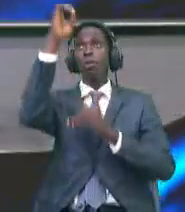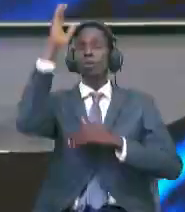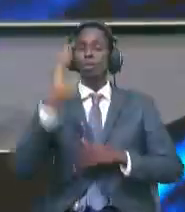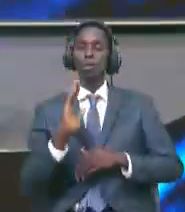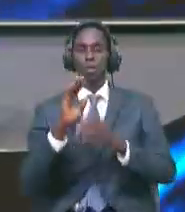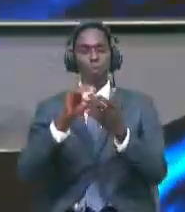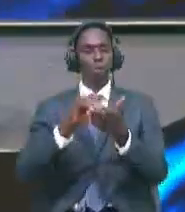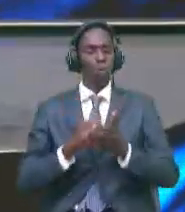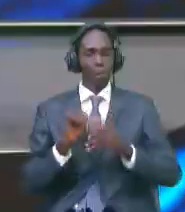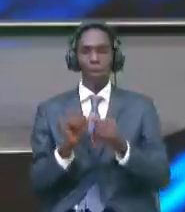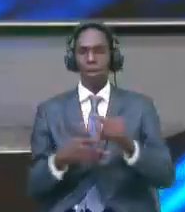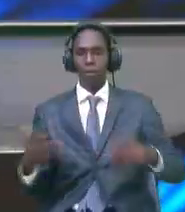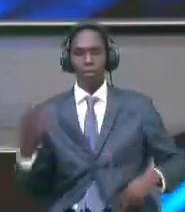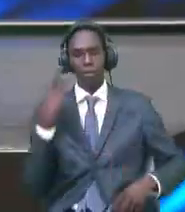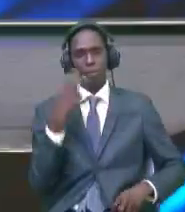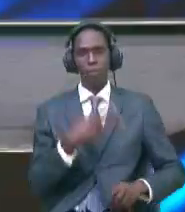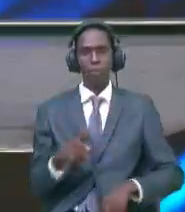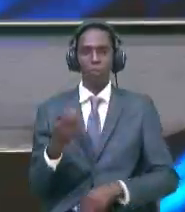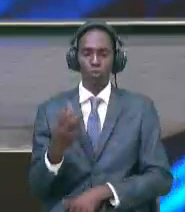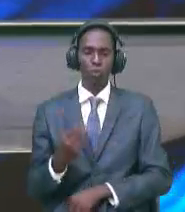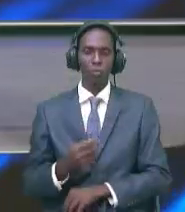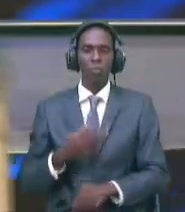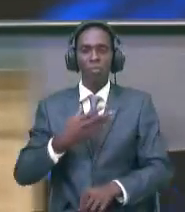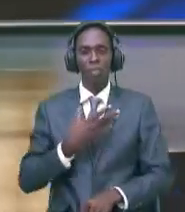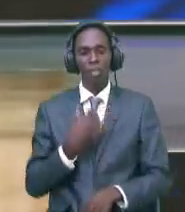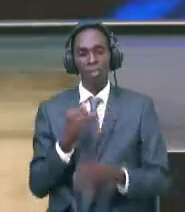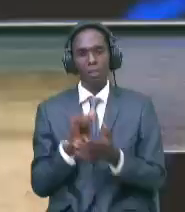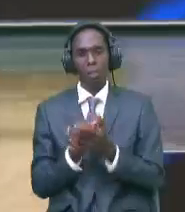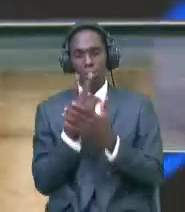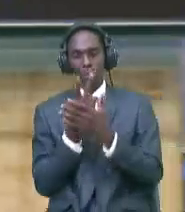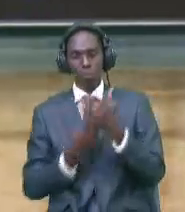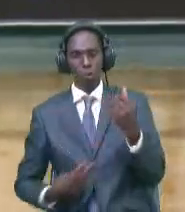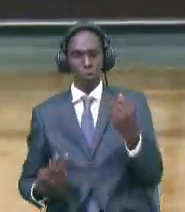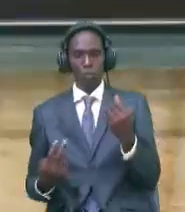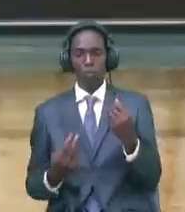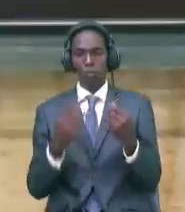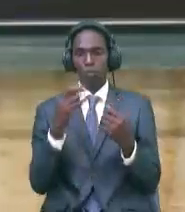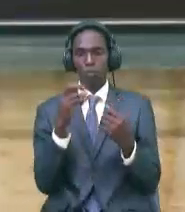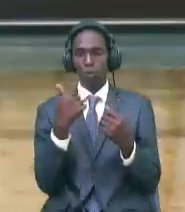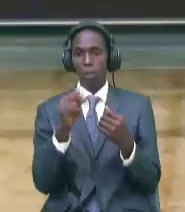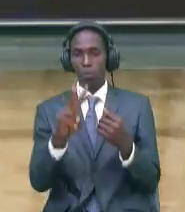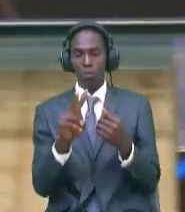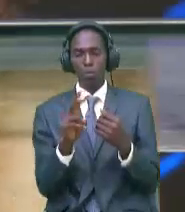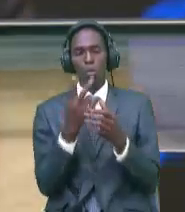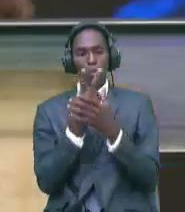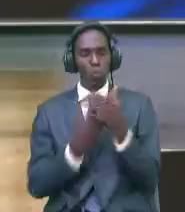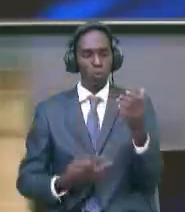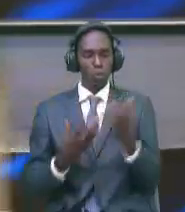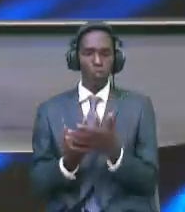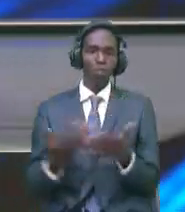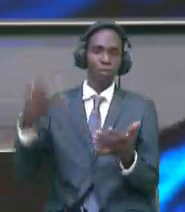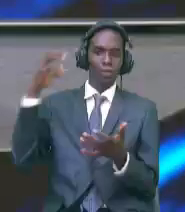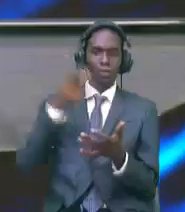at verse 12. It says in verse 12, both riches and honor come of thee, and thou